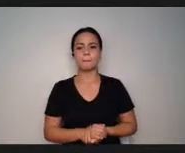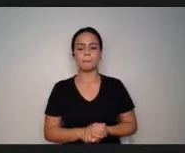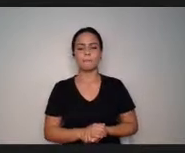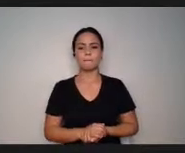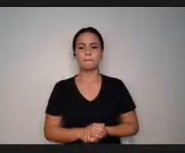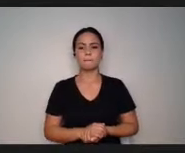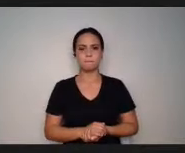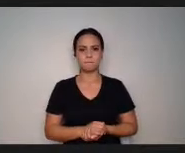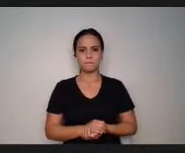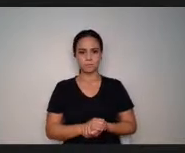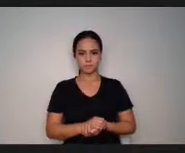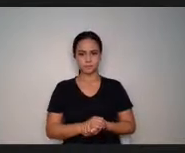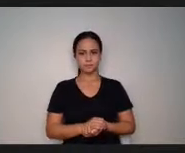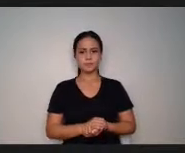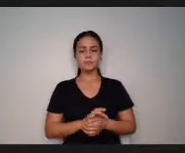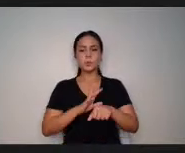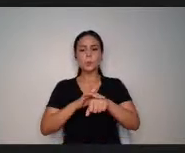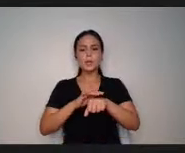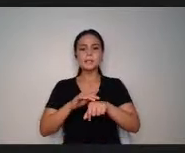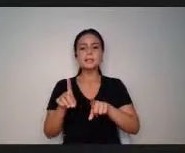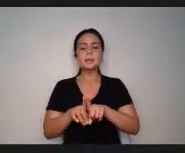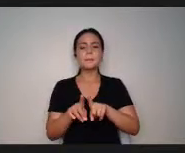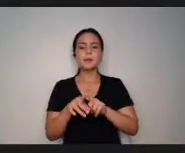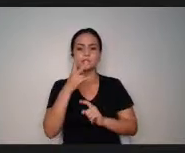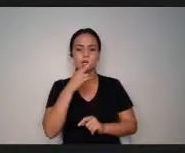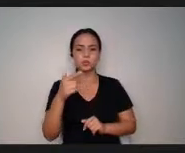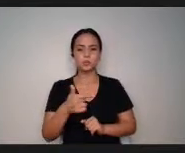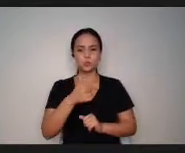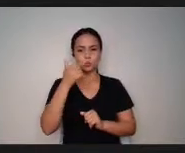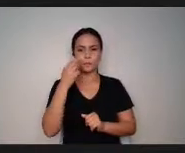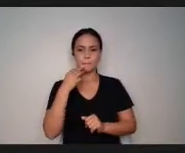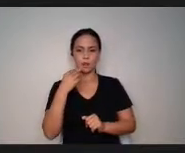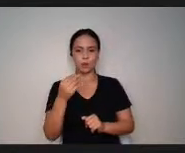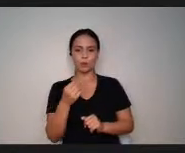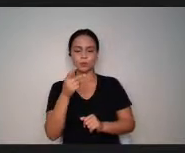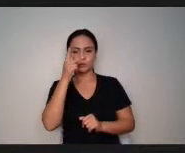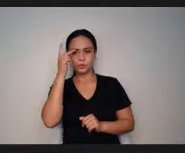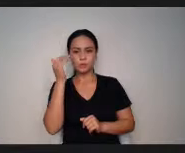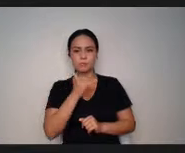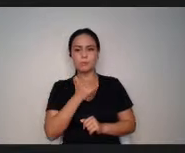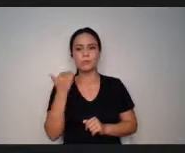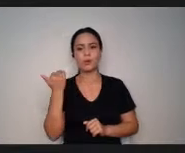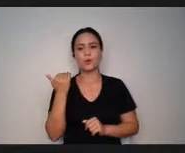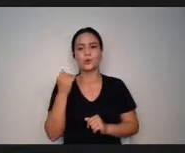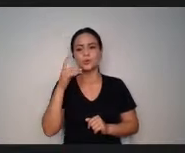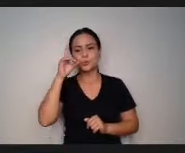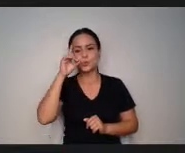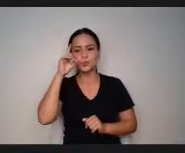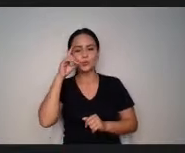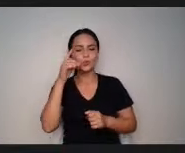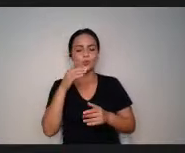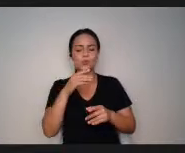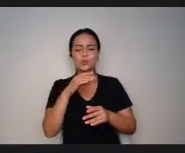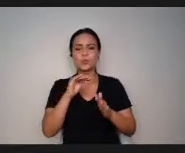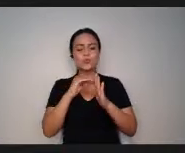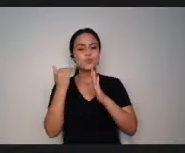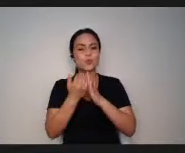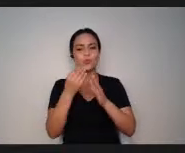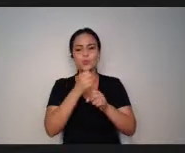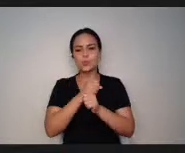that almost 2 million people die per year from preventable work-related illnesses and injuries. The majority of these